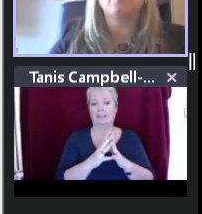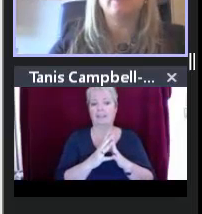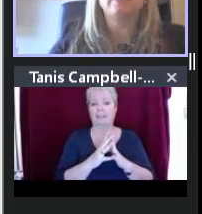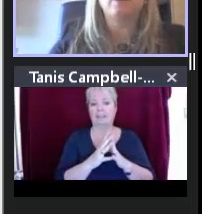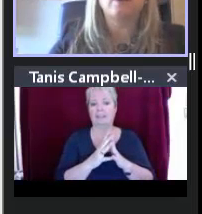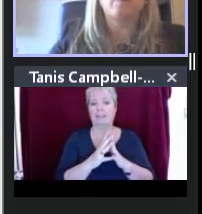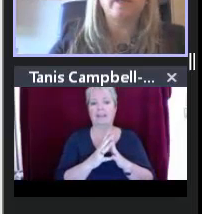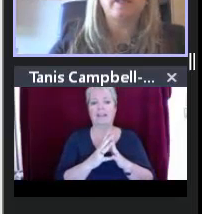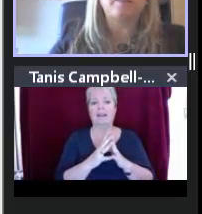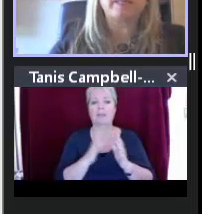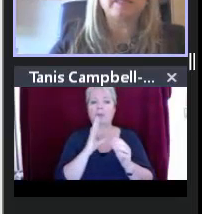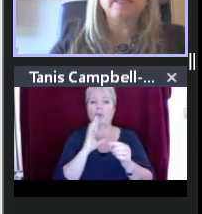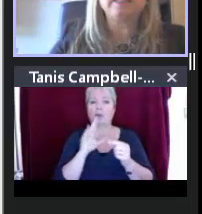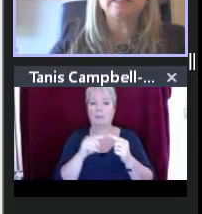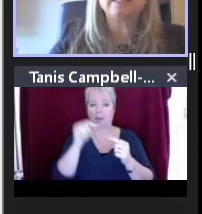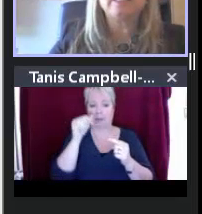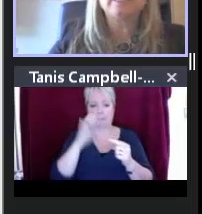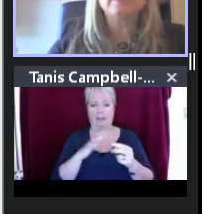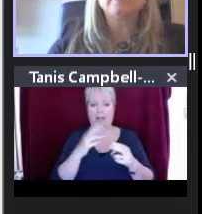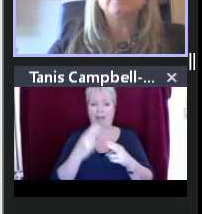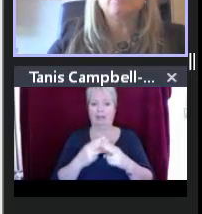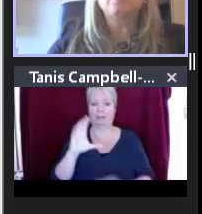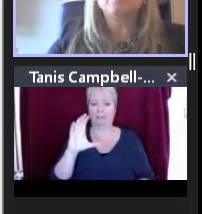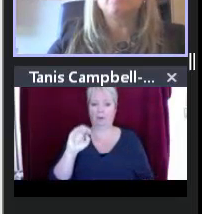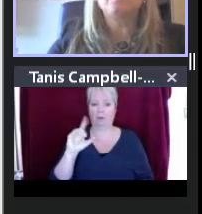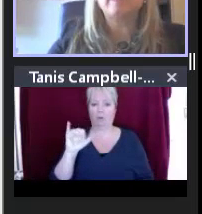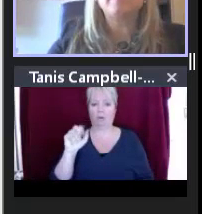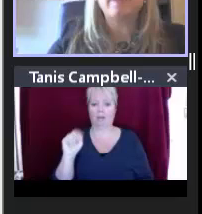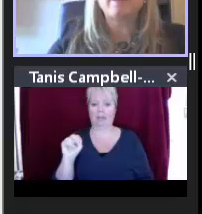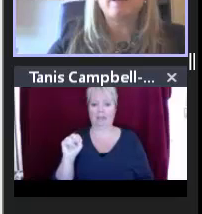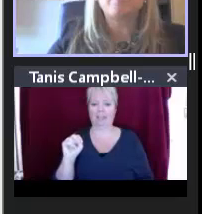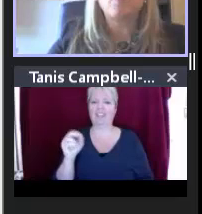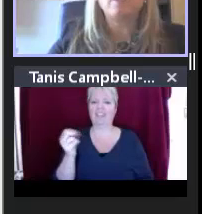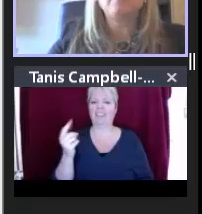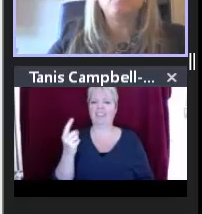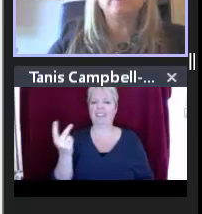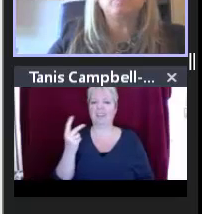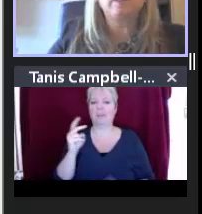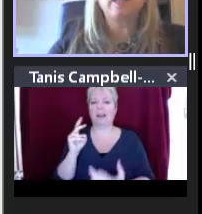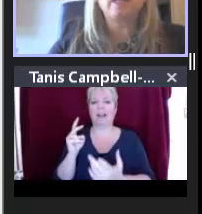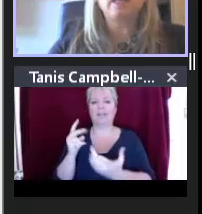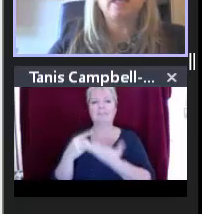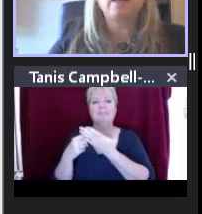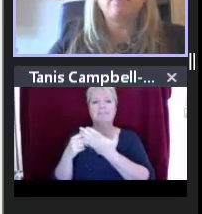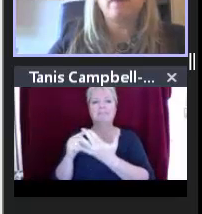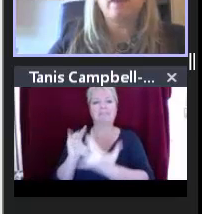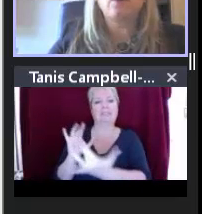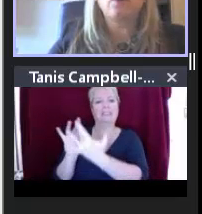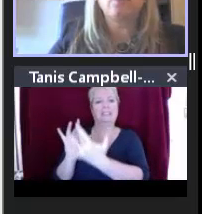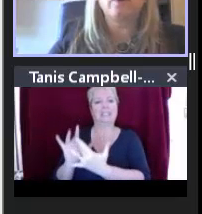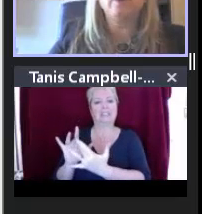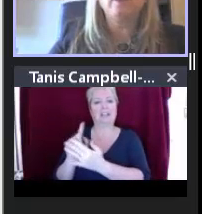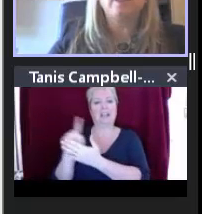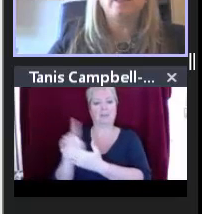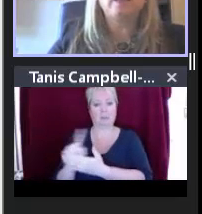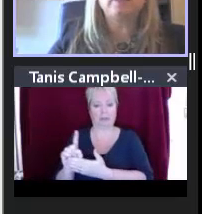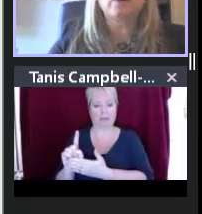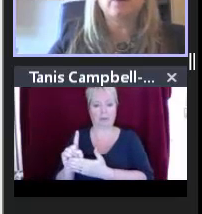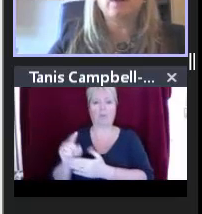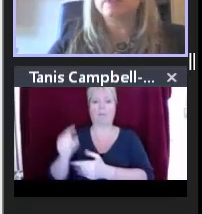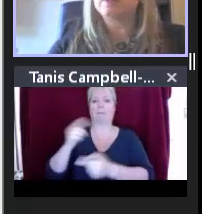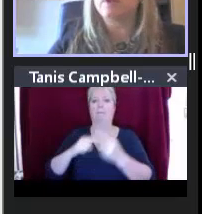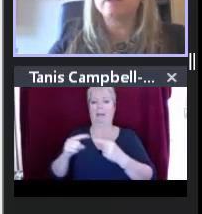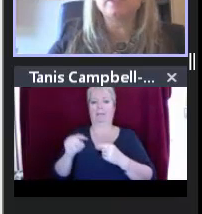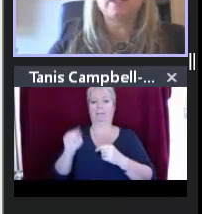with Colin on a weekly basis. So, but to back up, Colin was working in Vancouver.